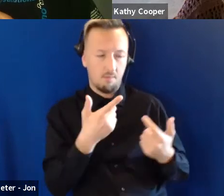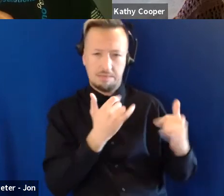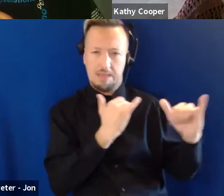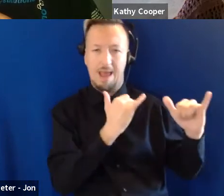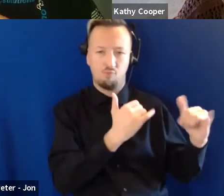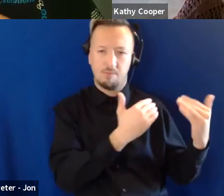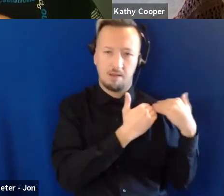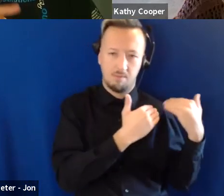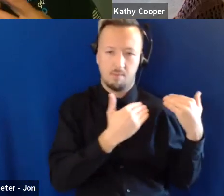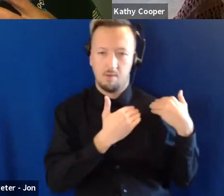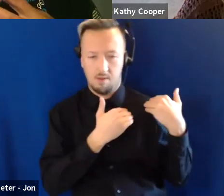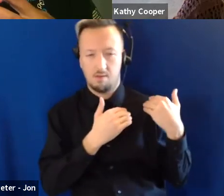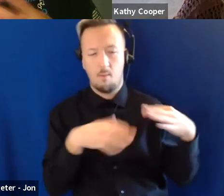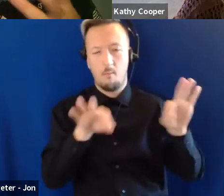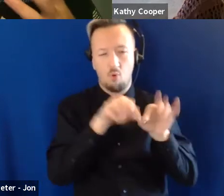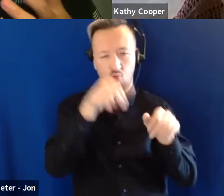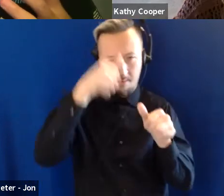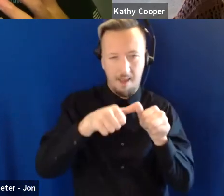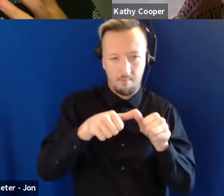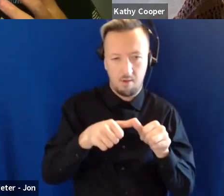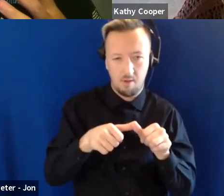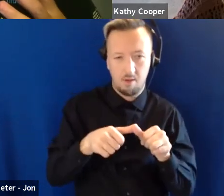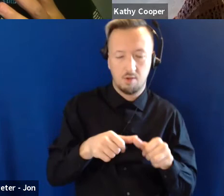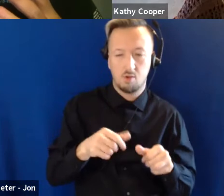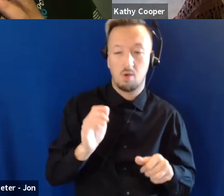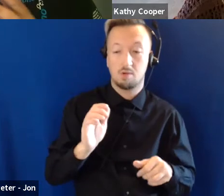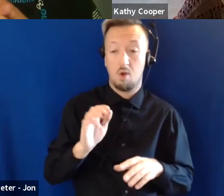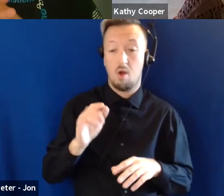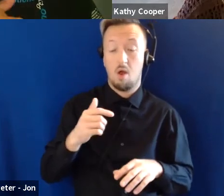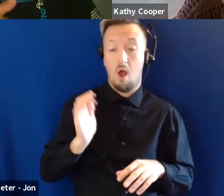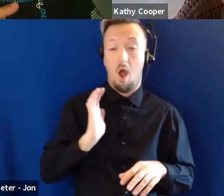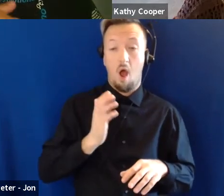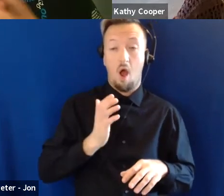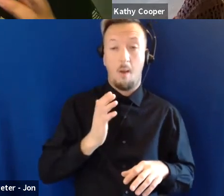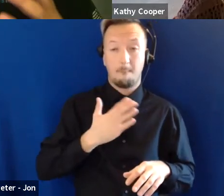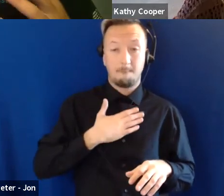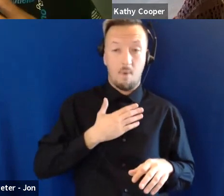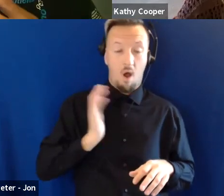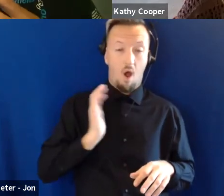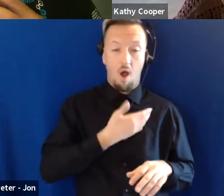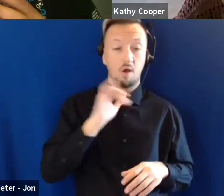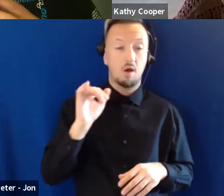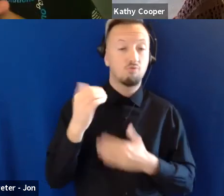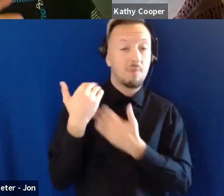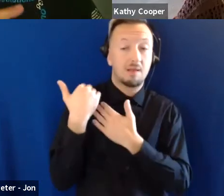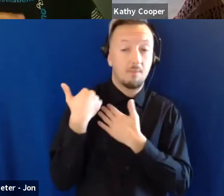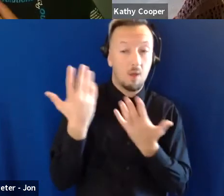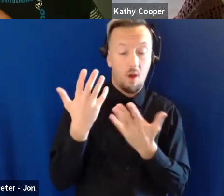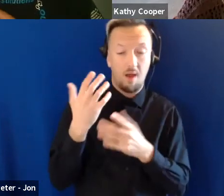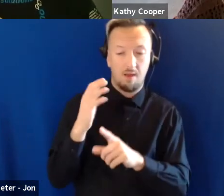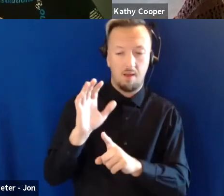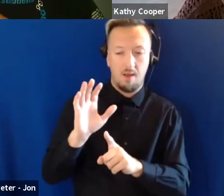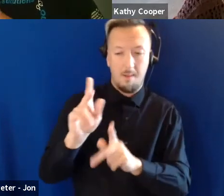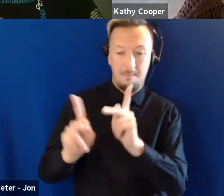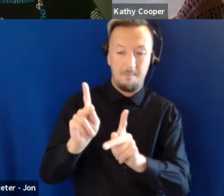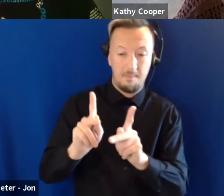is simply to, sort of amplify those voices and to use the knowledge and the access